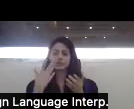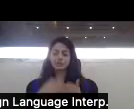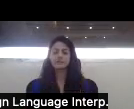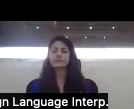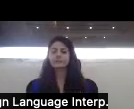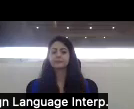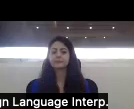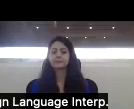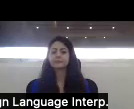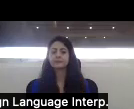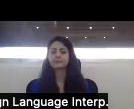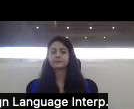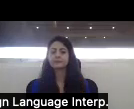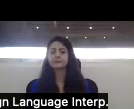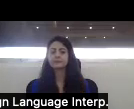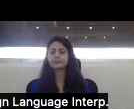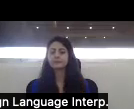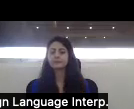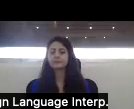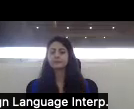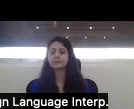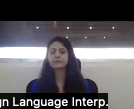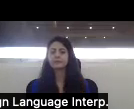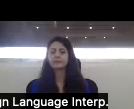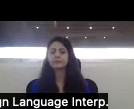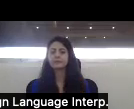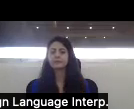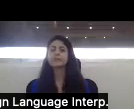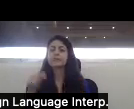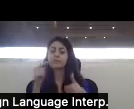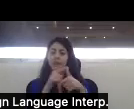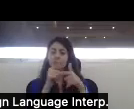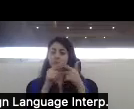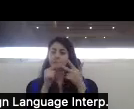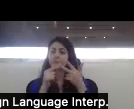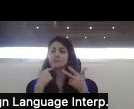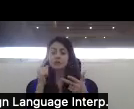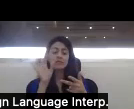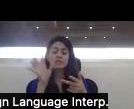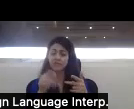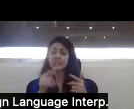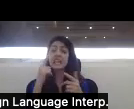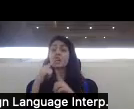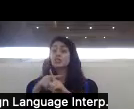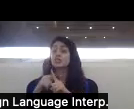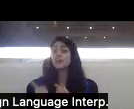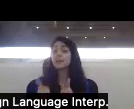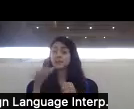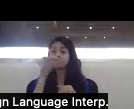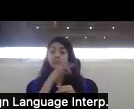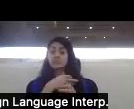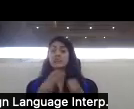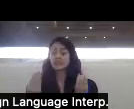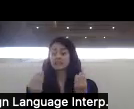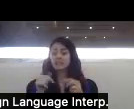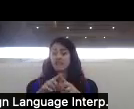perhaps positively looking in terms of the novelty of the approach. The first one is that this is not a